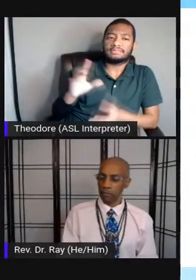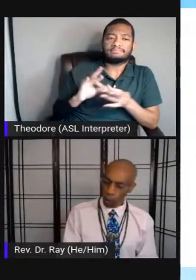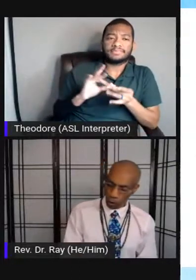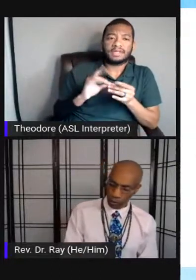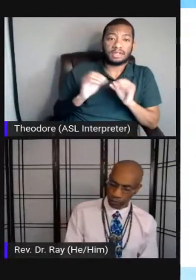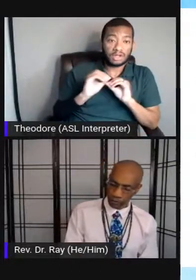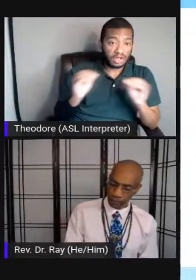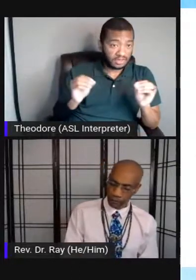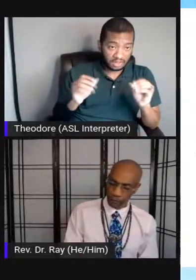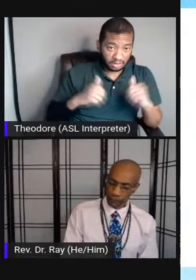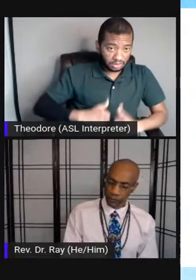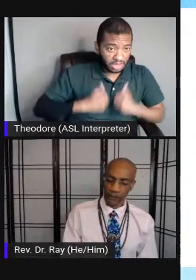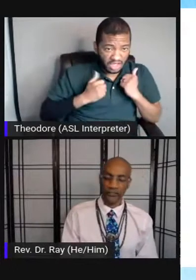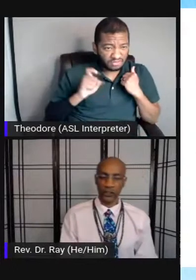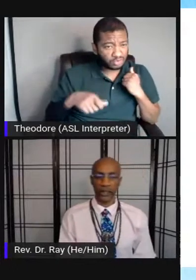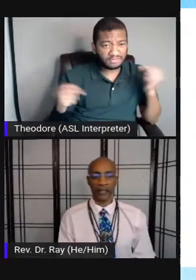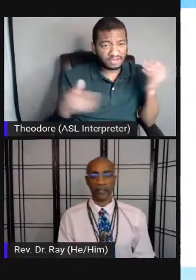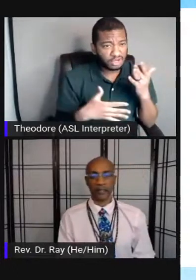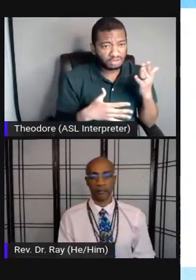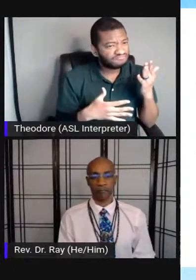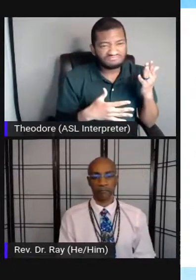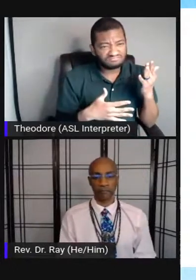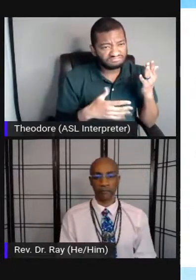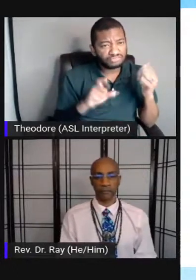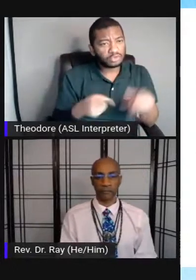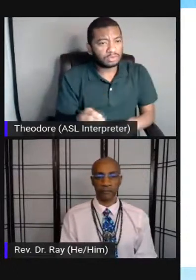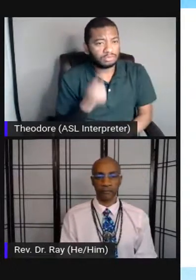understand more, to fear less.